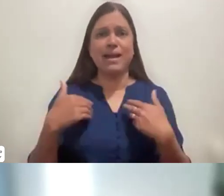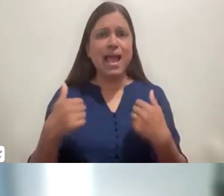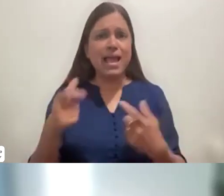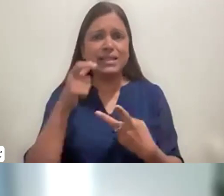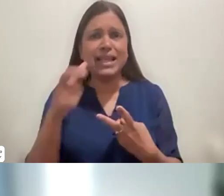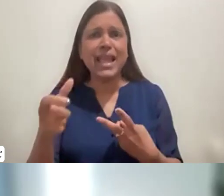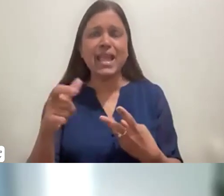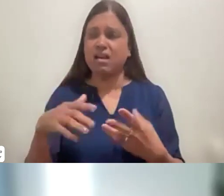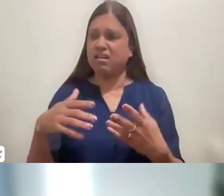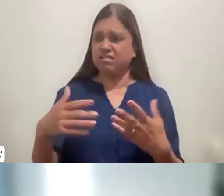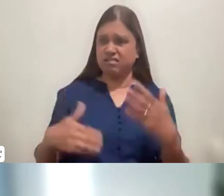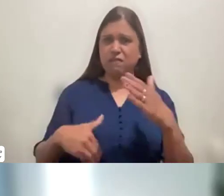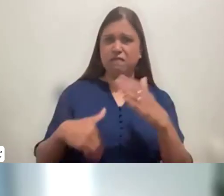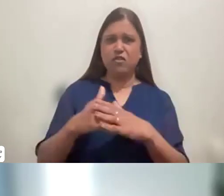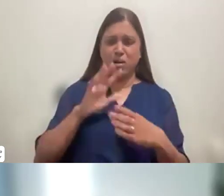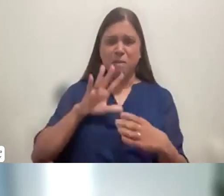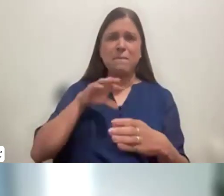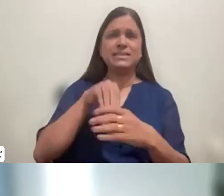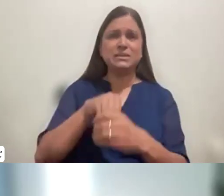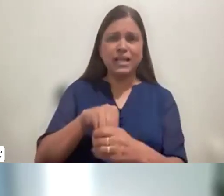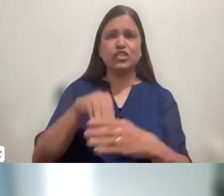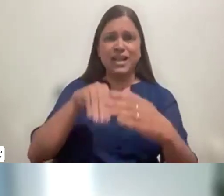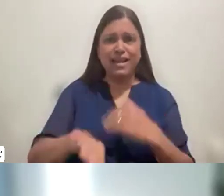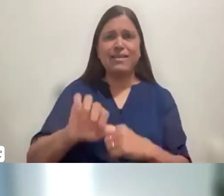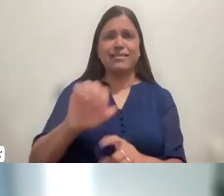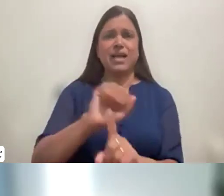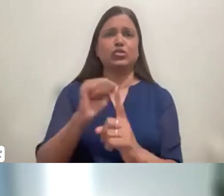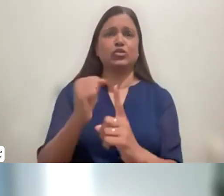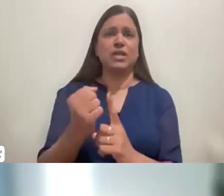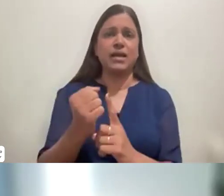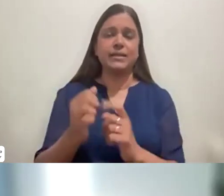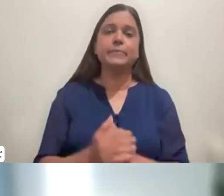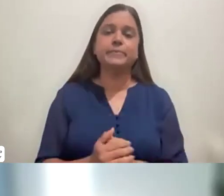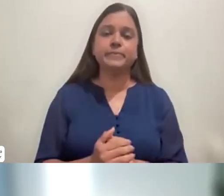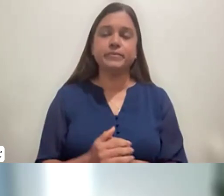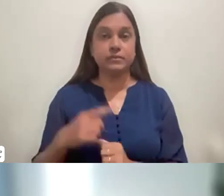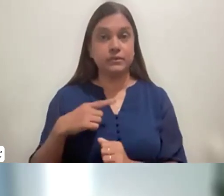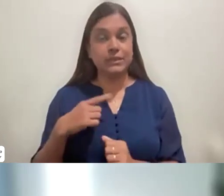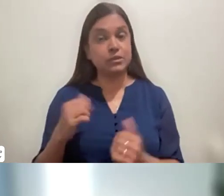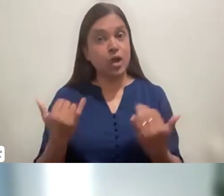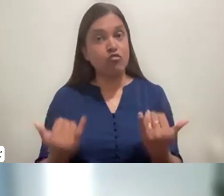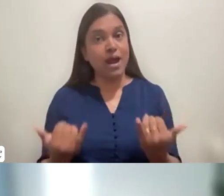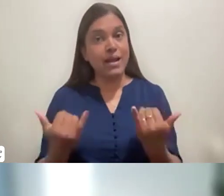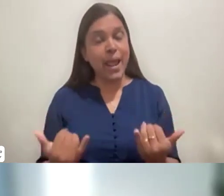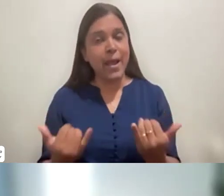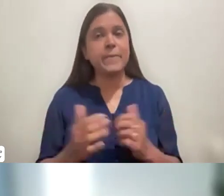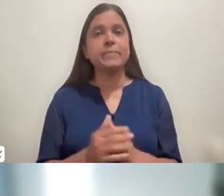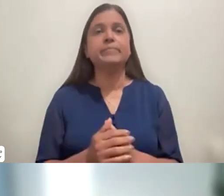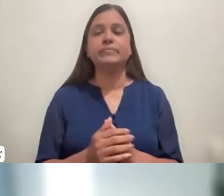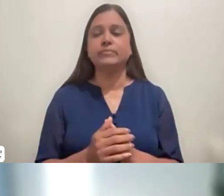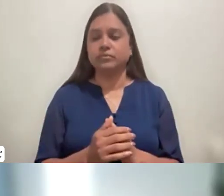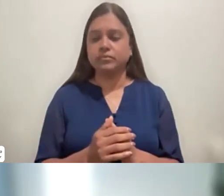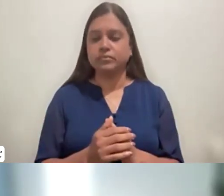full participation in the society. So that's why right now or recently